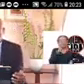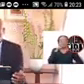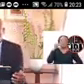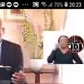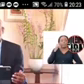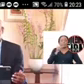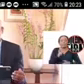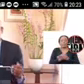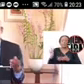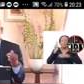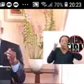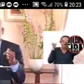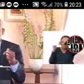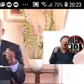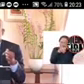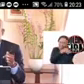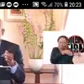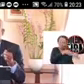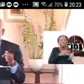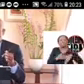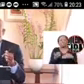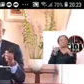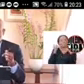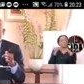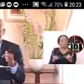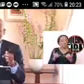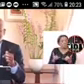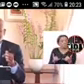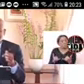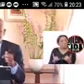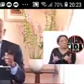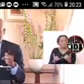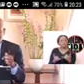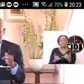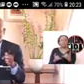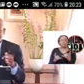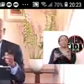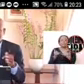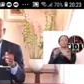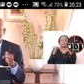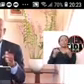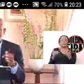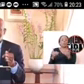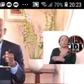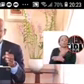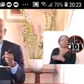2 weeks before that. The current directive, directive number 4,